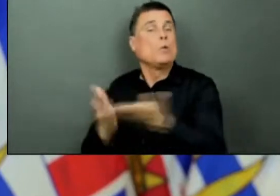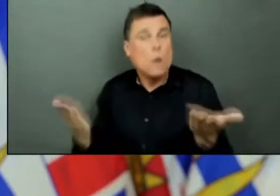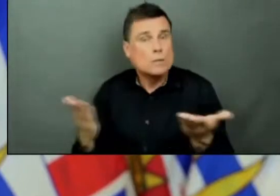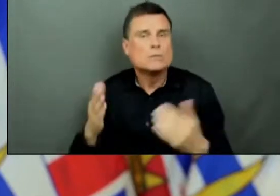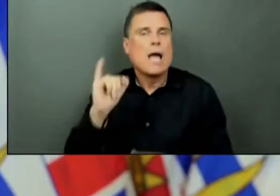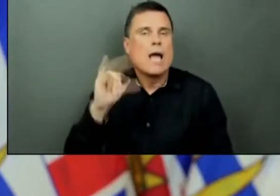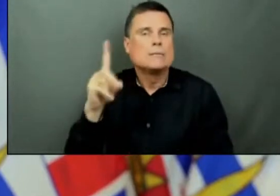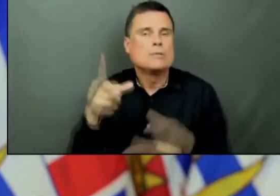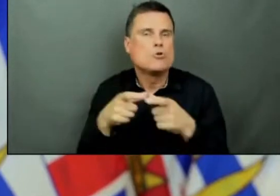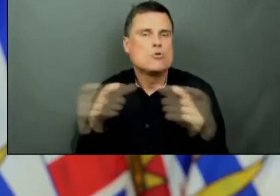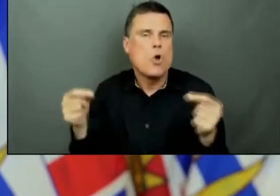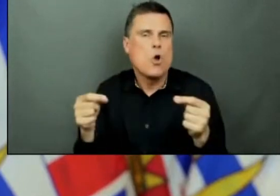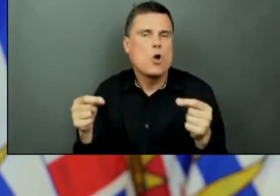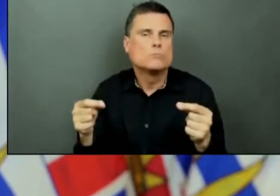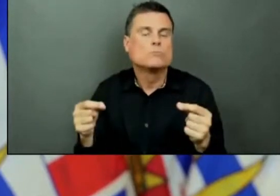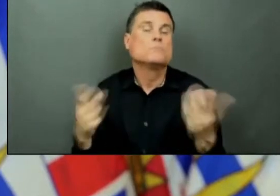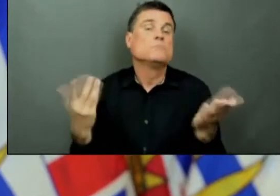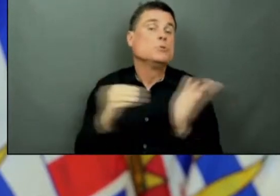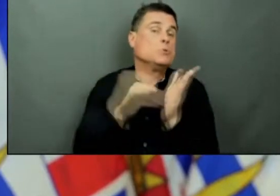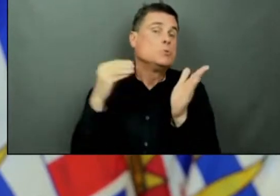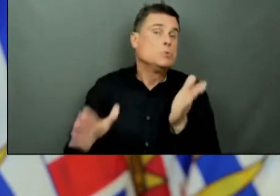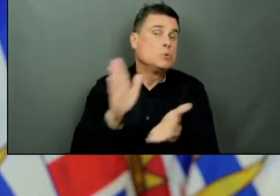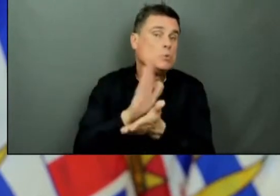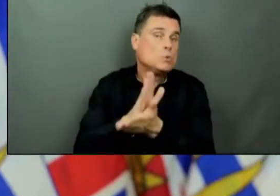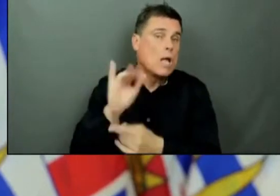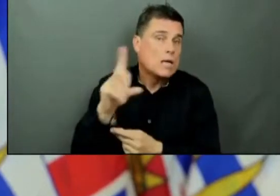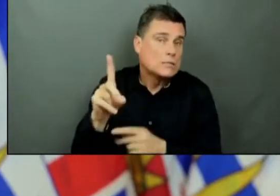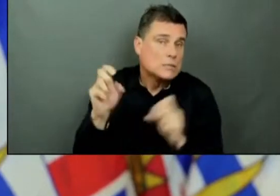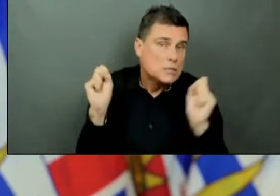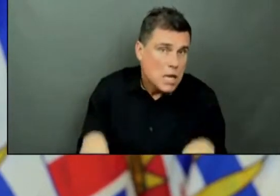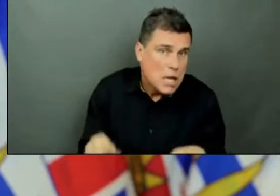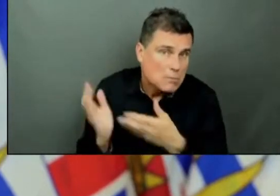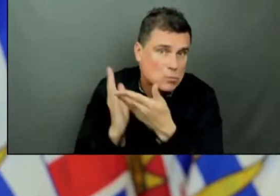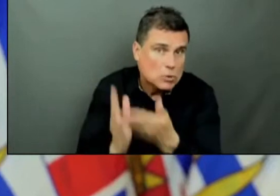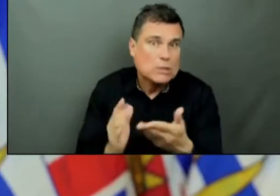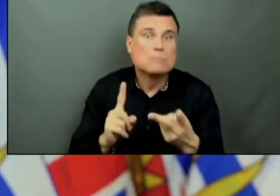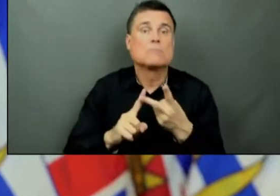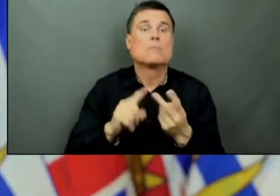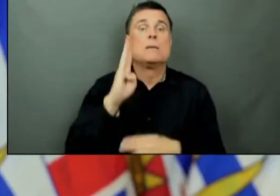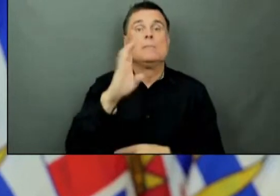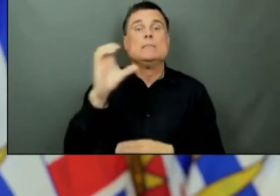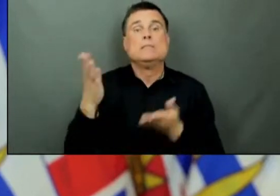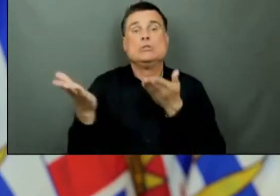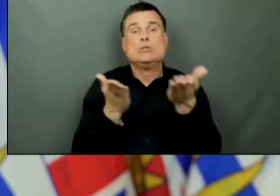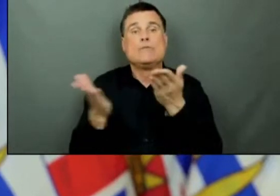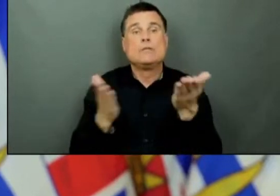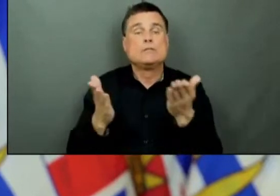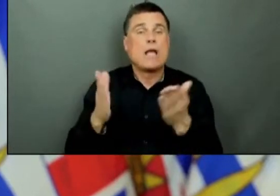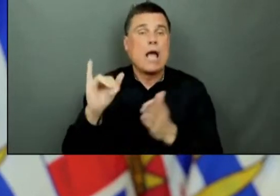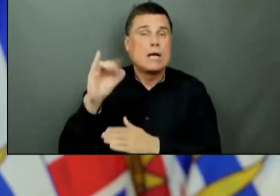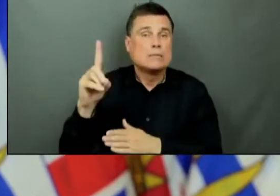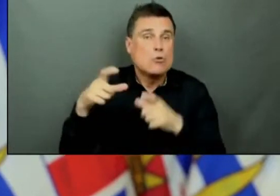identification card, birth certificate, or a bank card, and ideally have your personal health number with you or available.